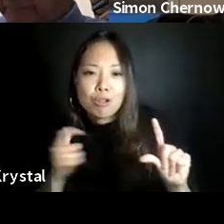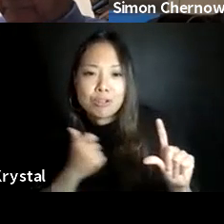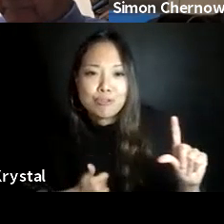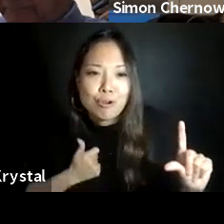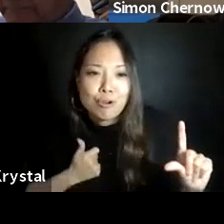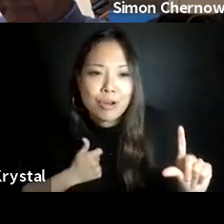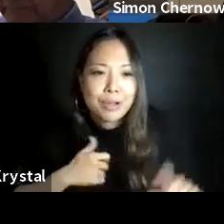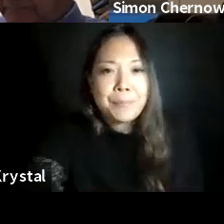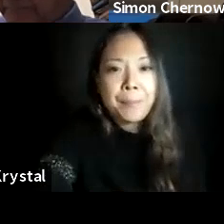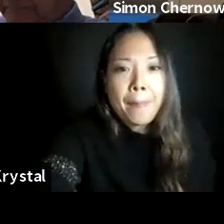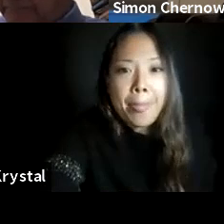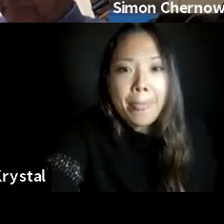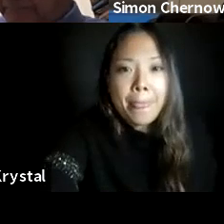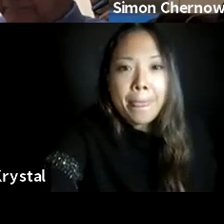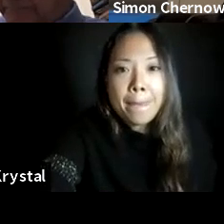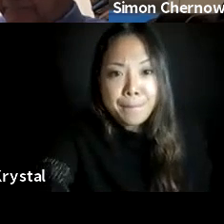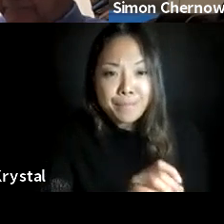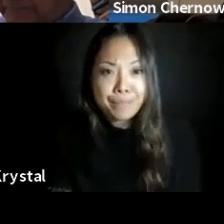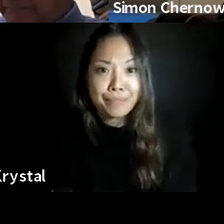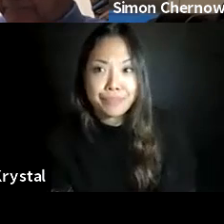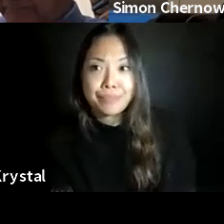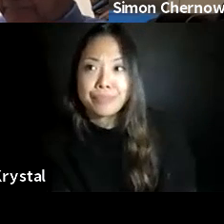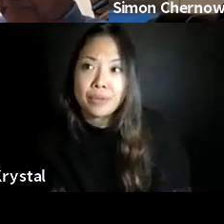Where setting?